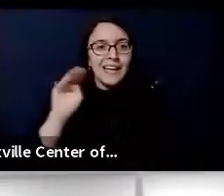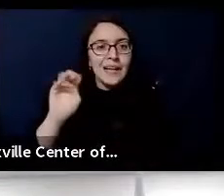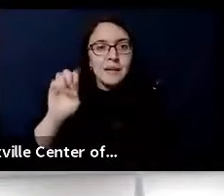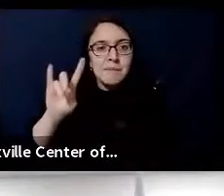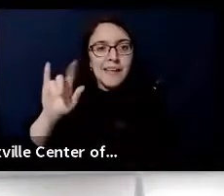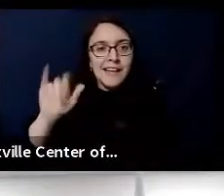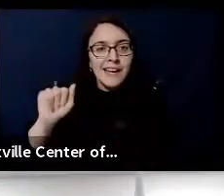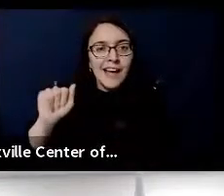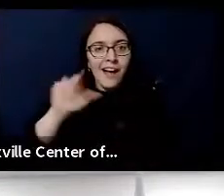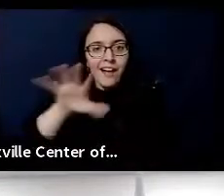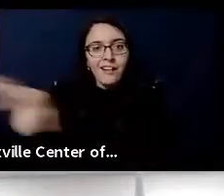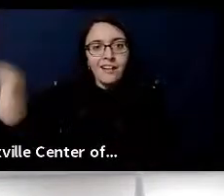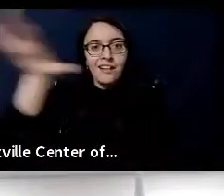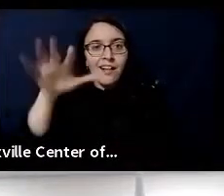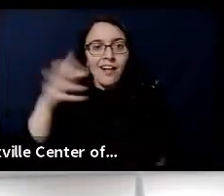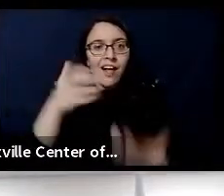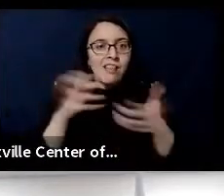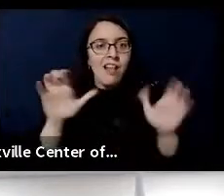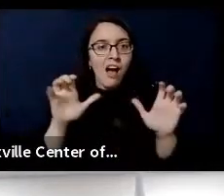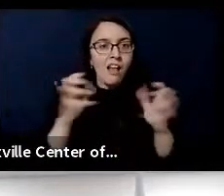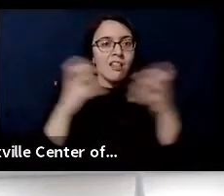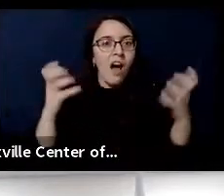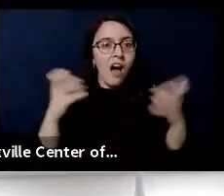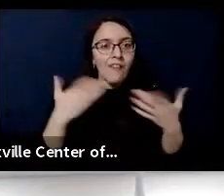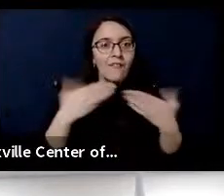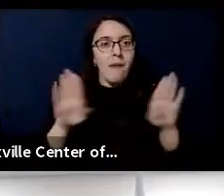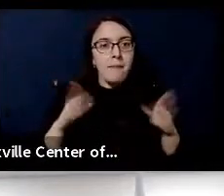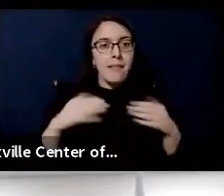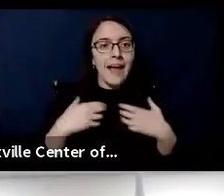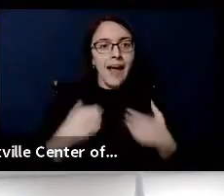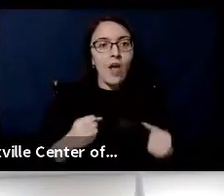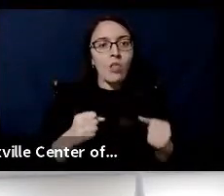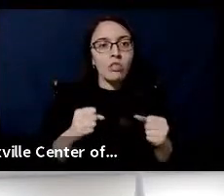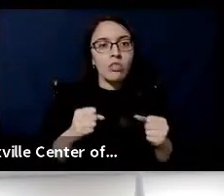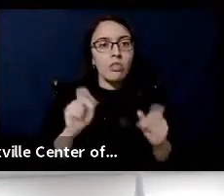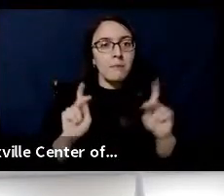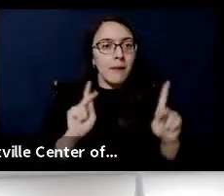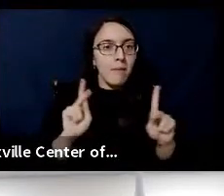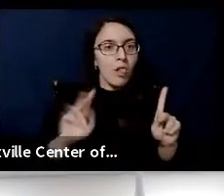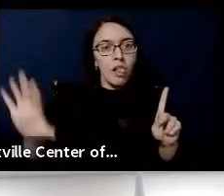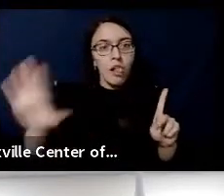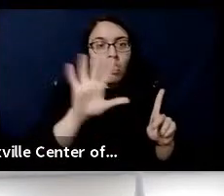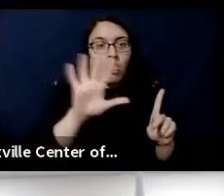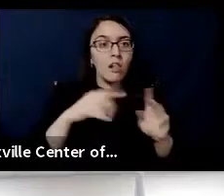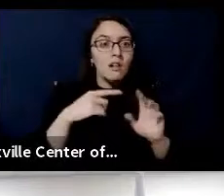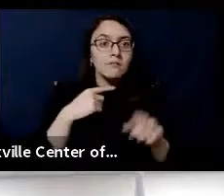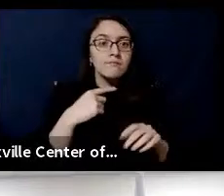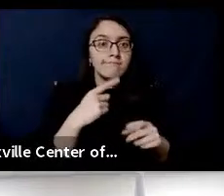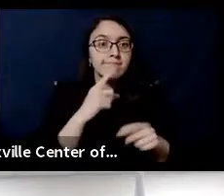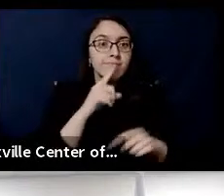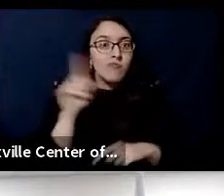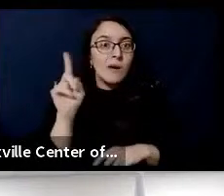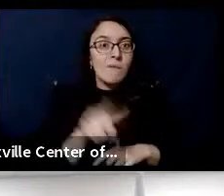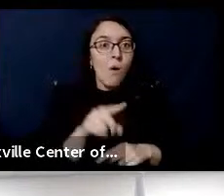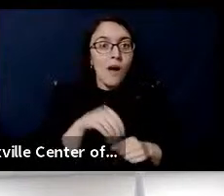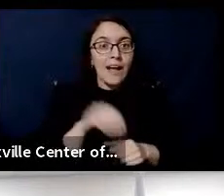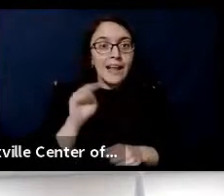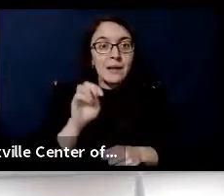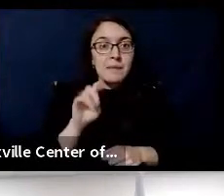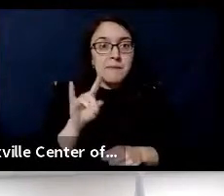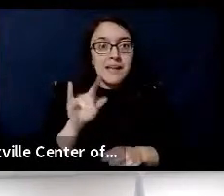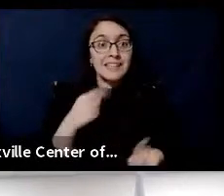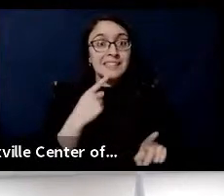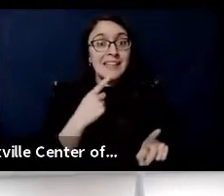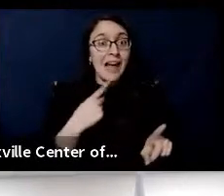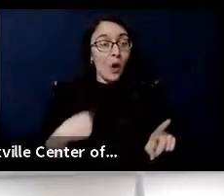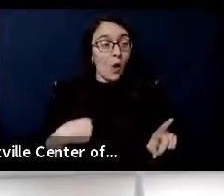with a lot of public health officials. I mean, public health officials are expressing this, and it's being reported in the media, is that we really don't